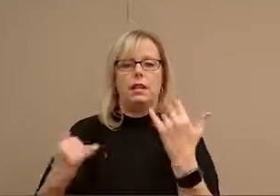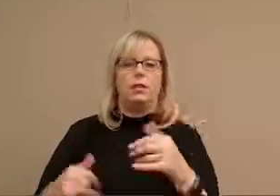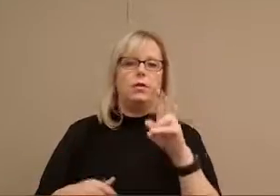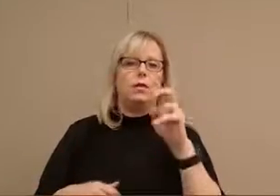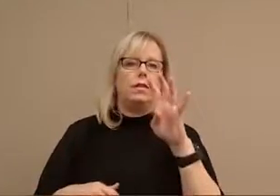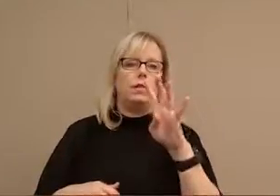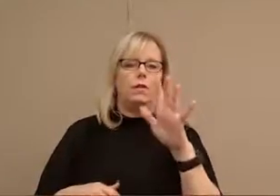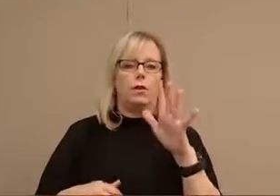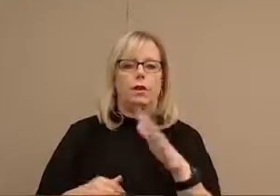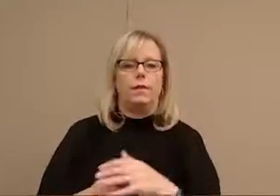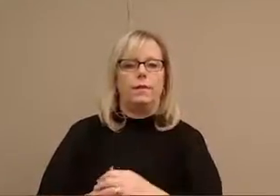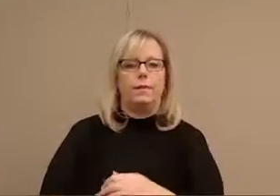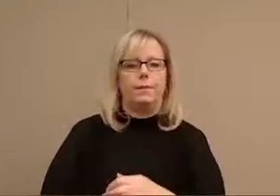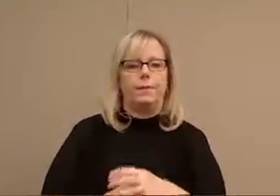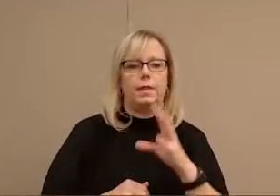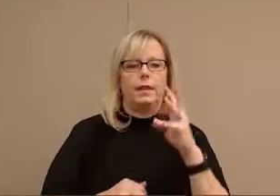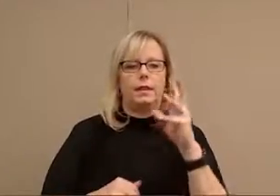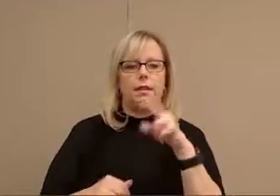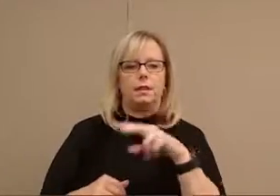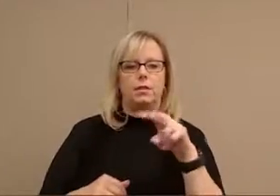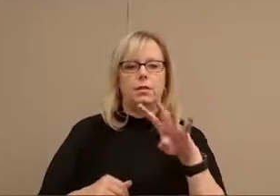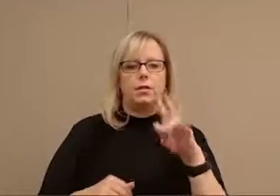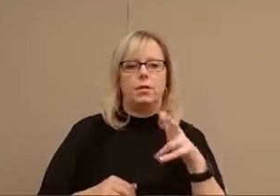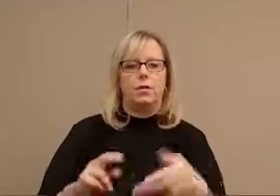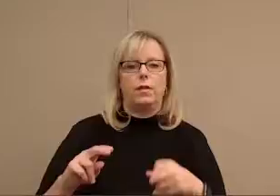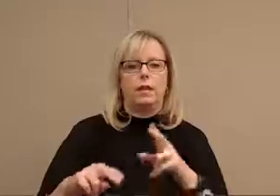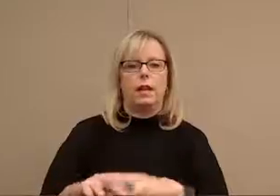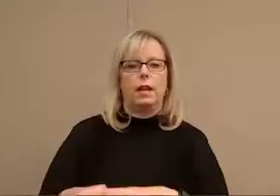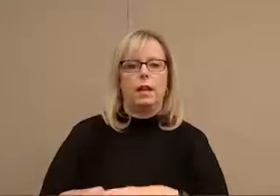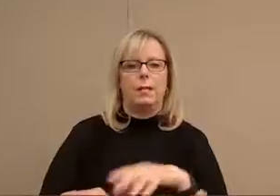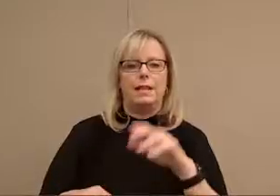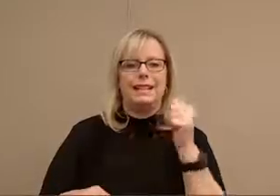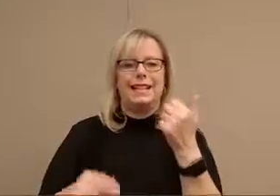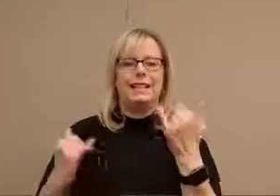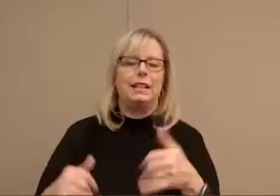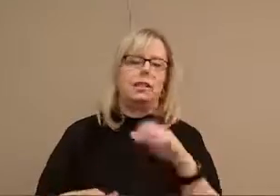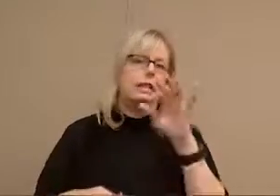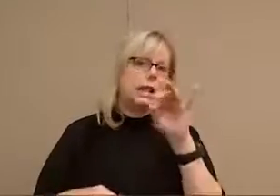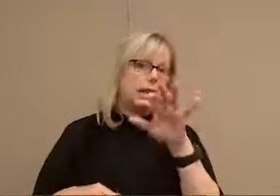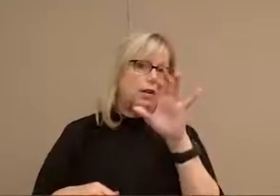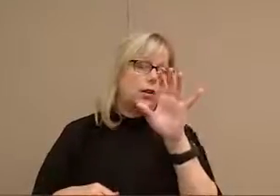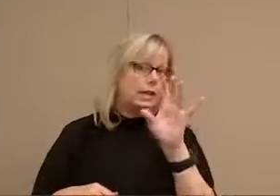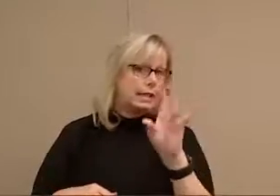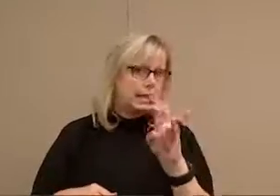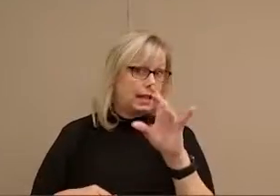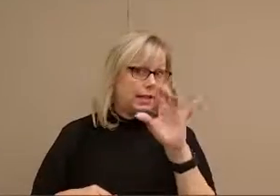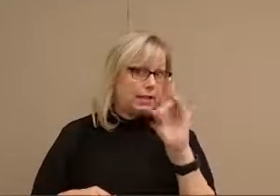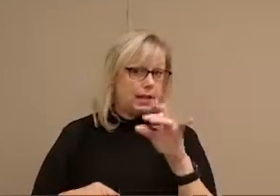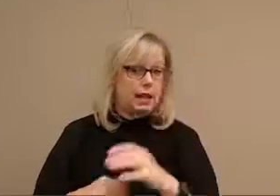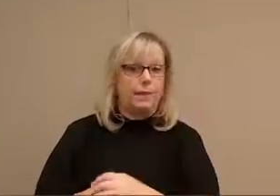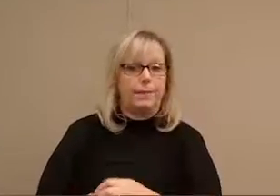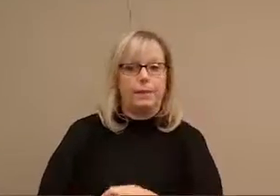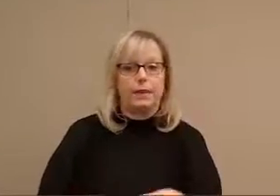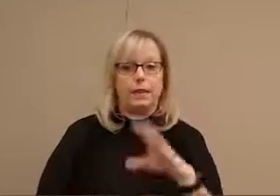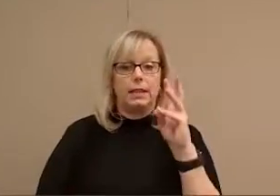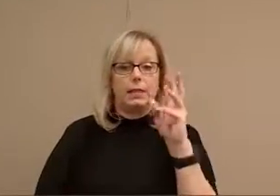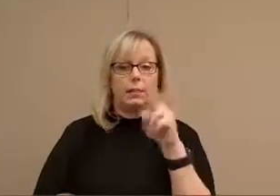to 245. 62243 up 10 to